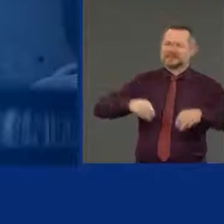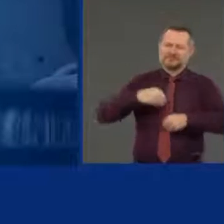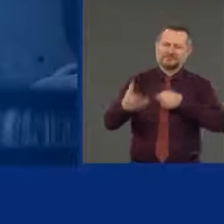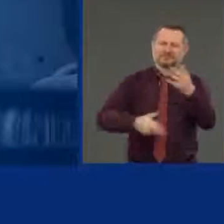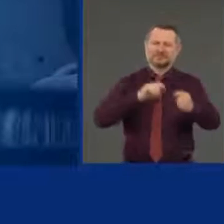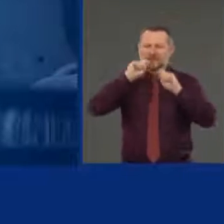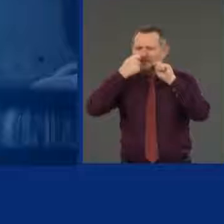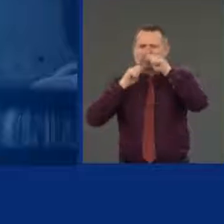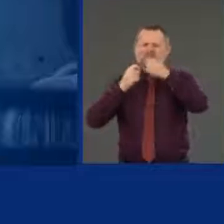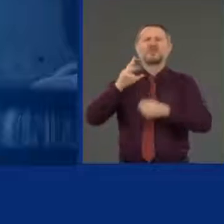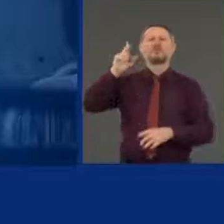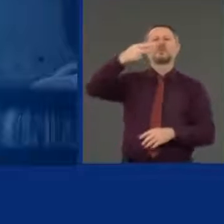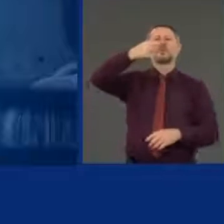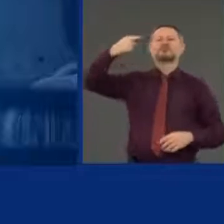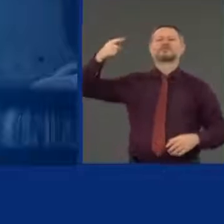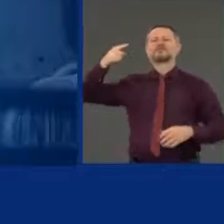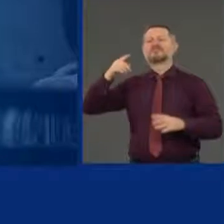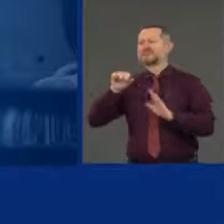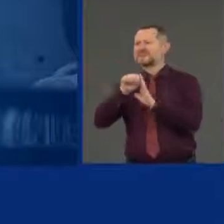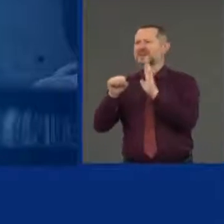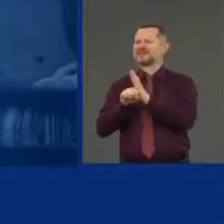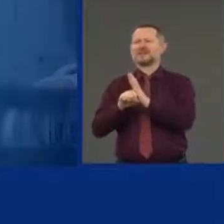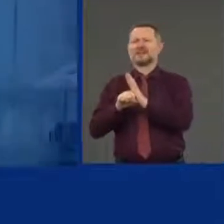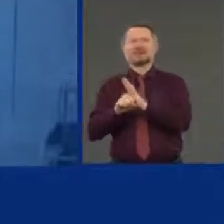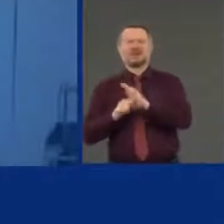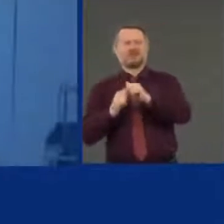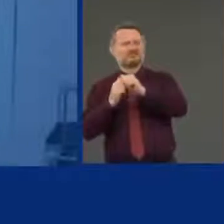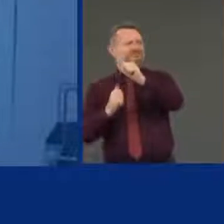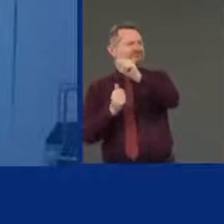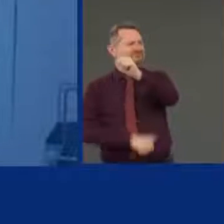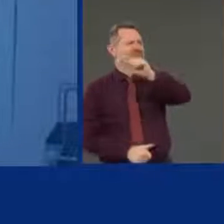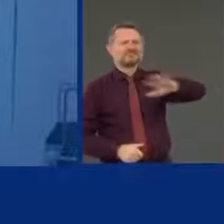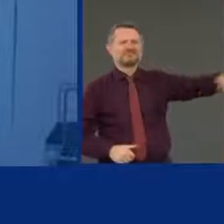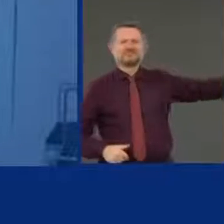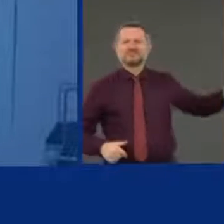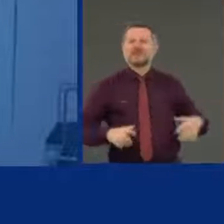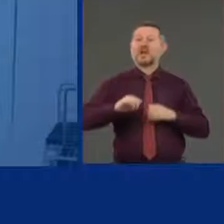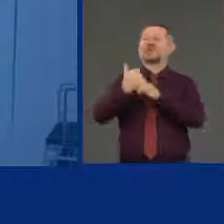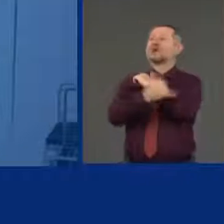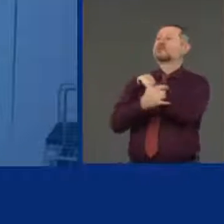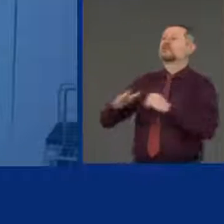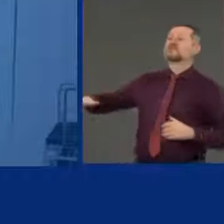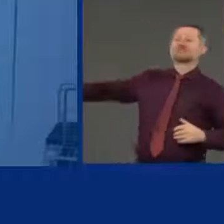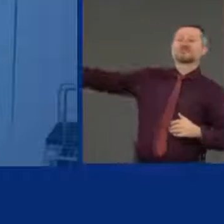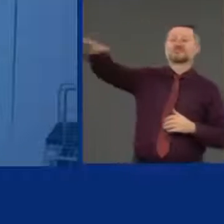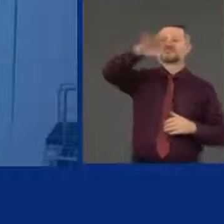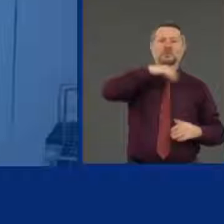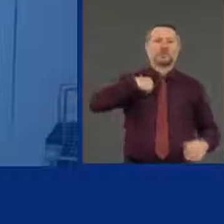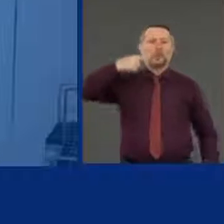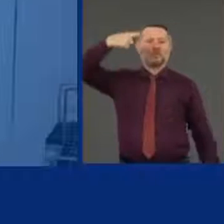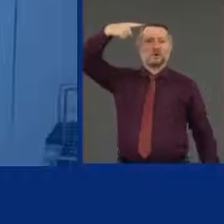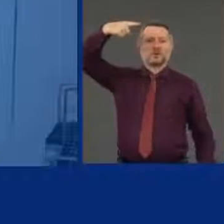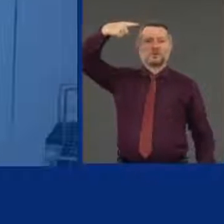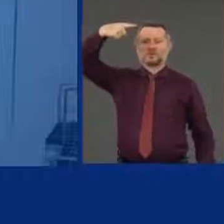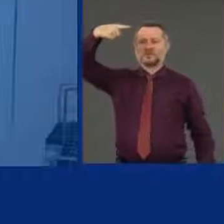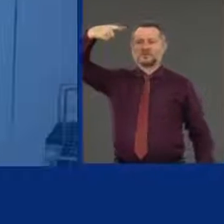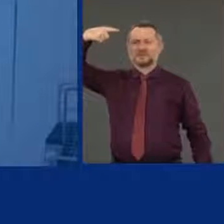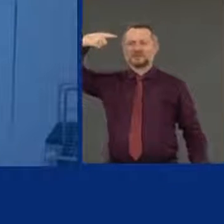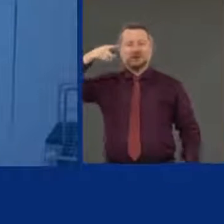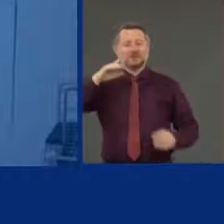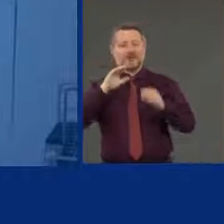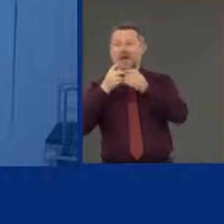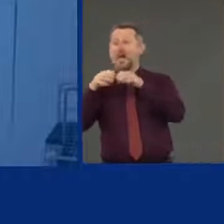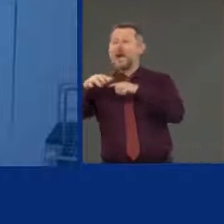state, more tests than any country per capita. We do 2 types of tests. We do